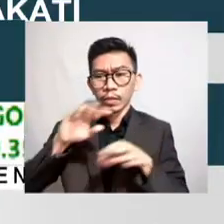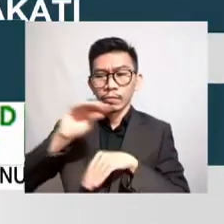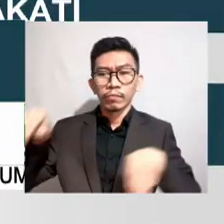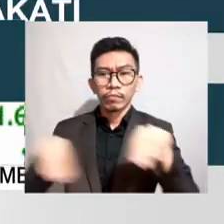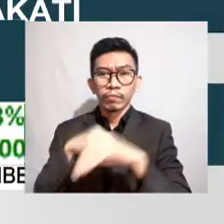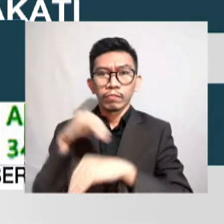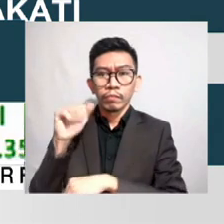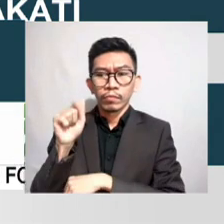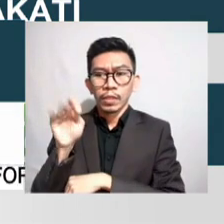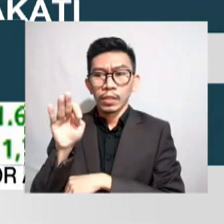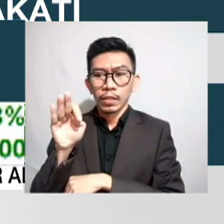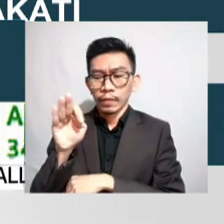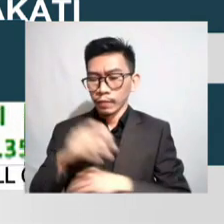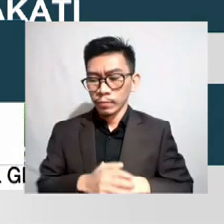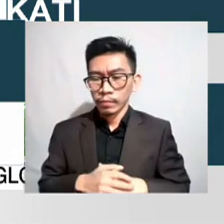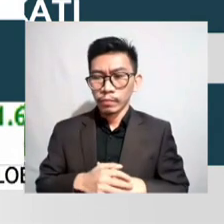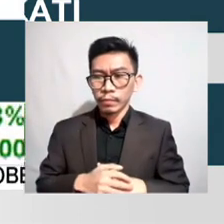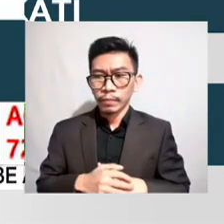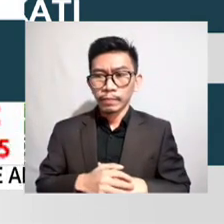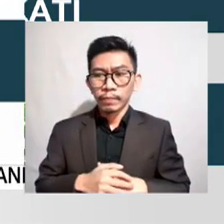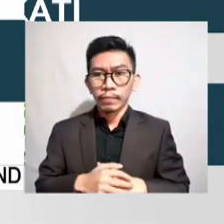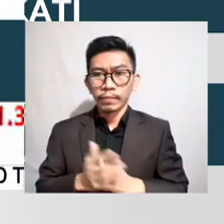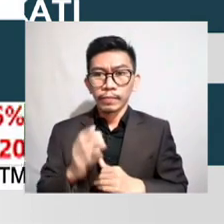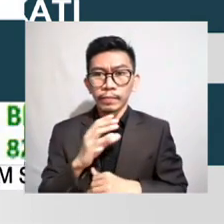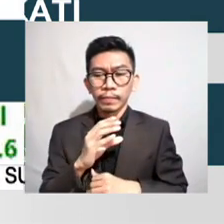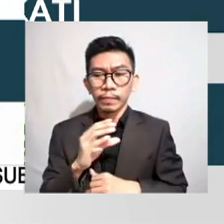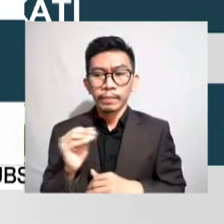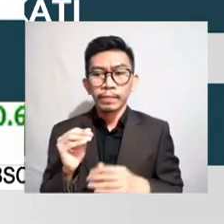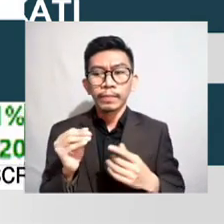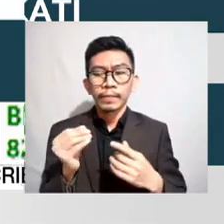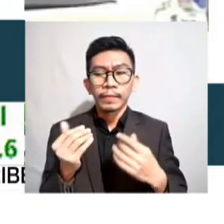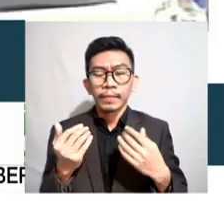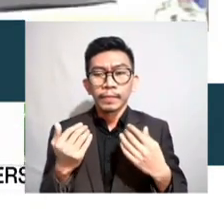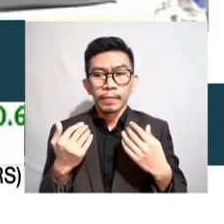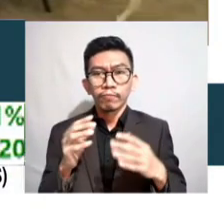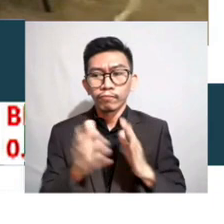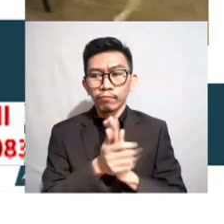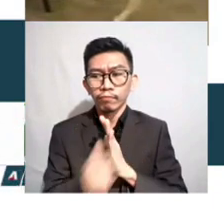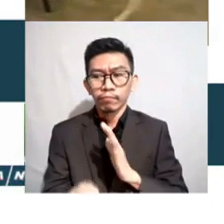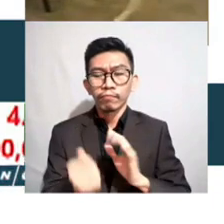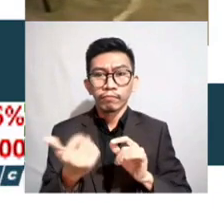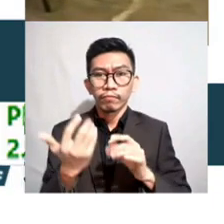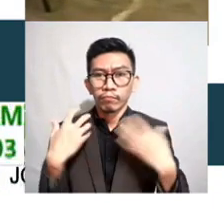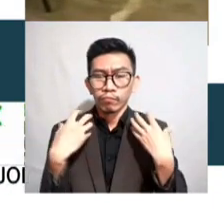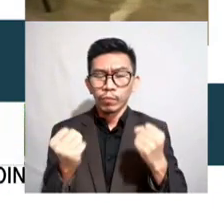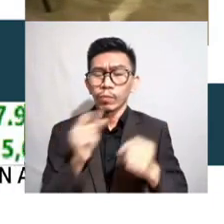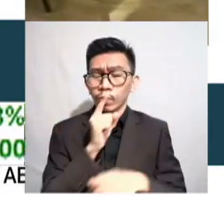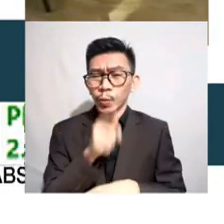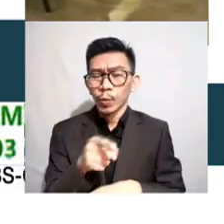And at the end of the day, ang kalusugan ang siyang issue. Eh, expert sa kalusugan natin, syempre, doktor. Pagkatapos